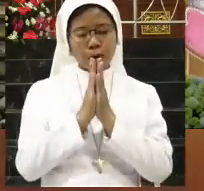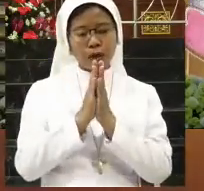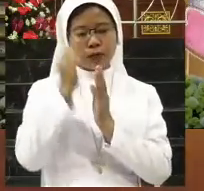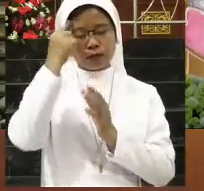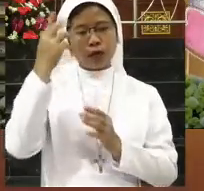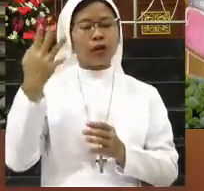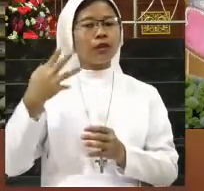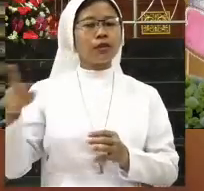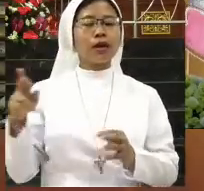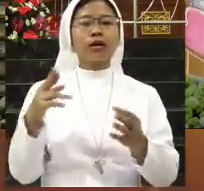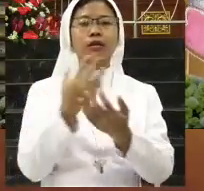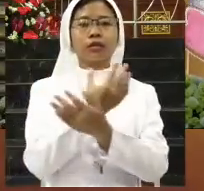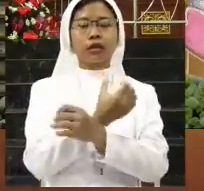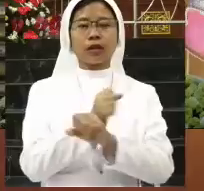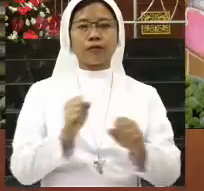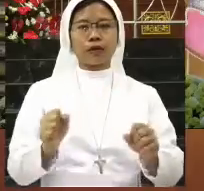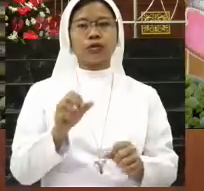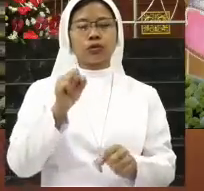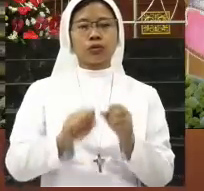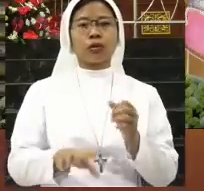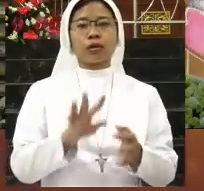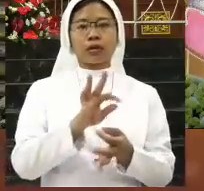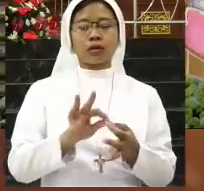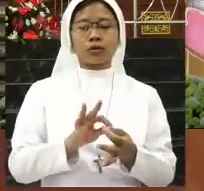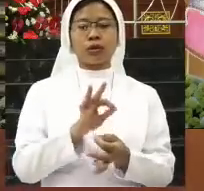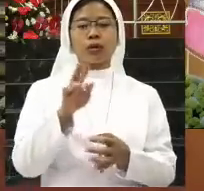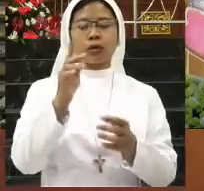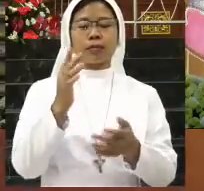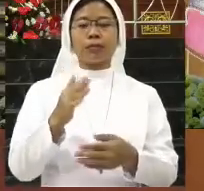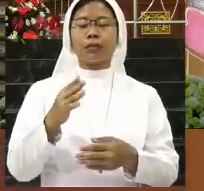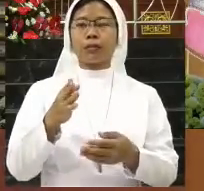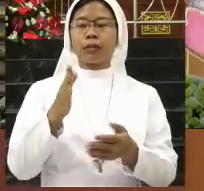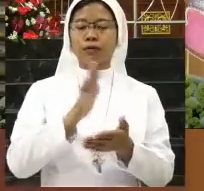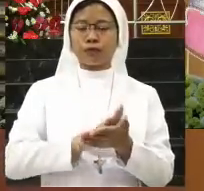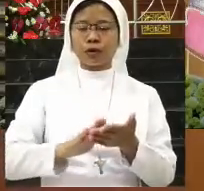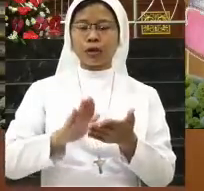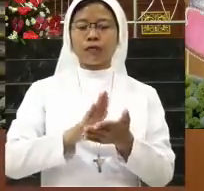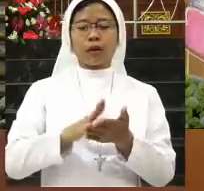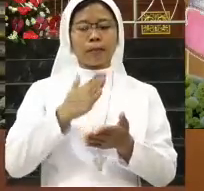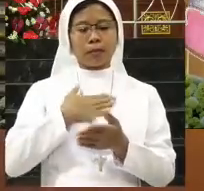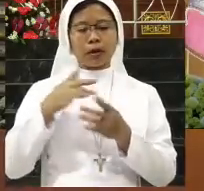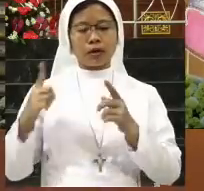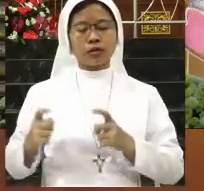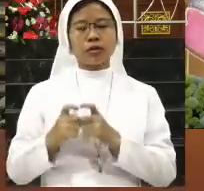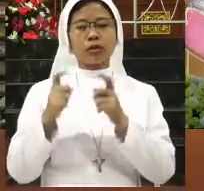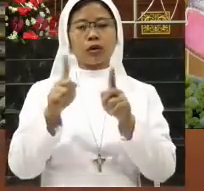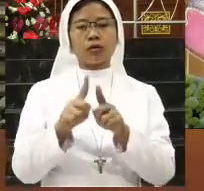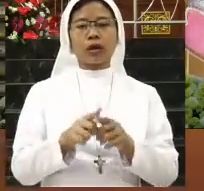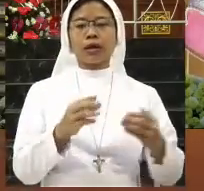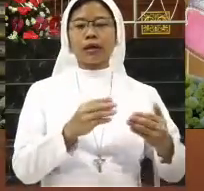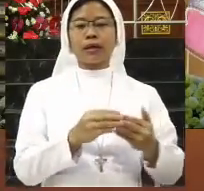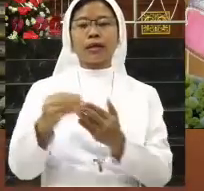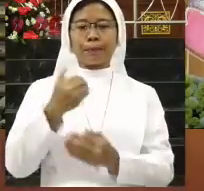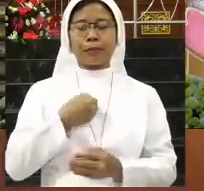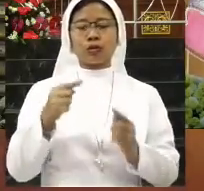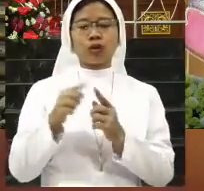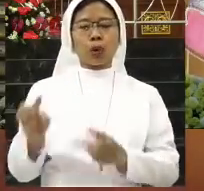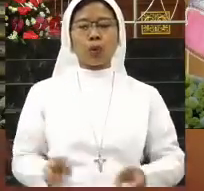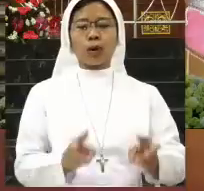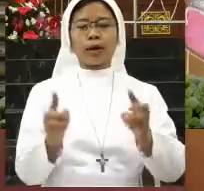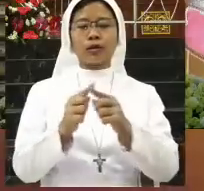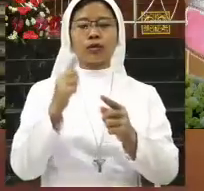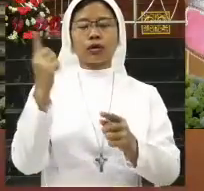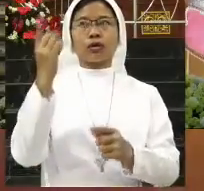the Lord may also have compassion on me, forgiving my sins and leading me on the way to